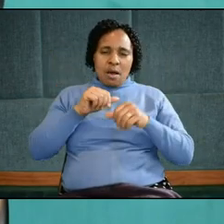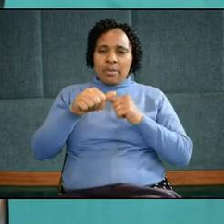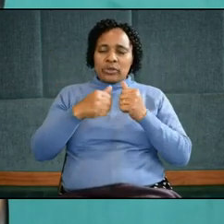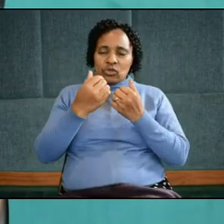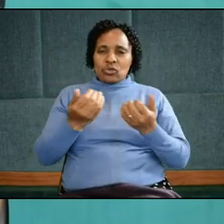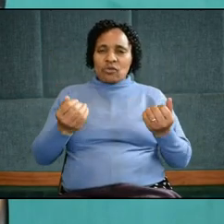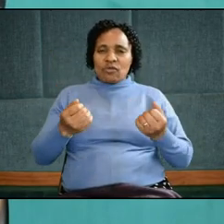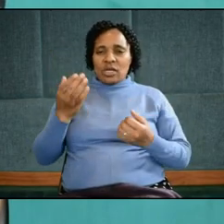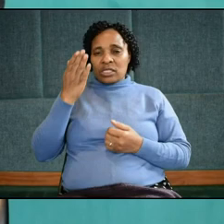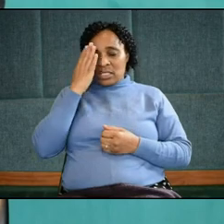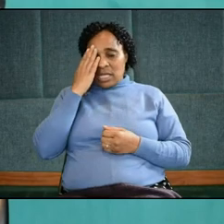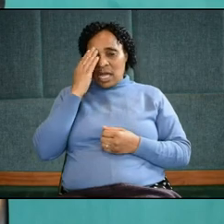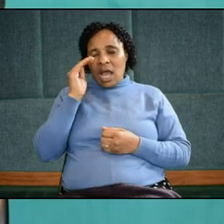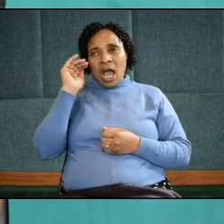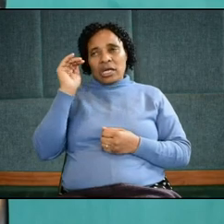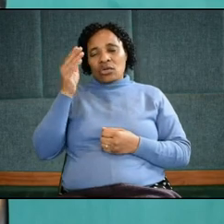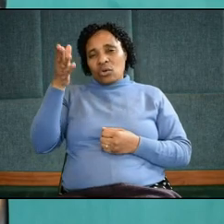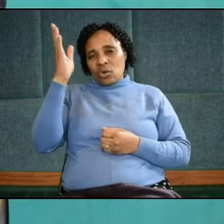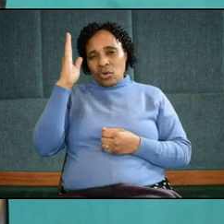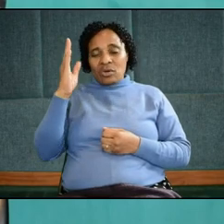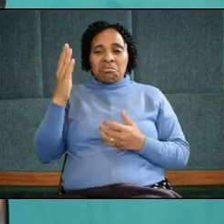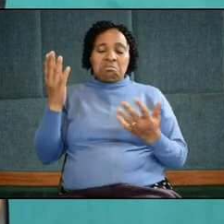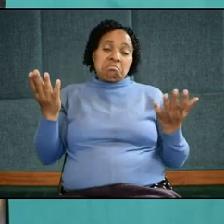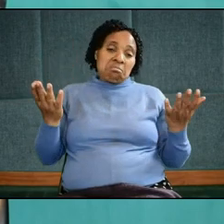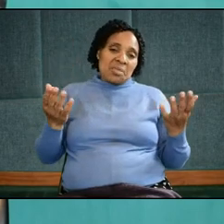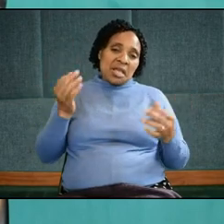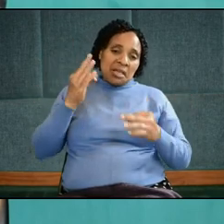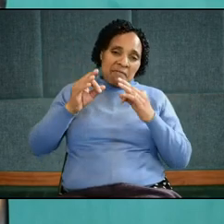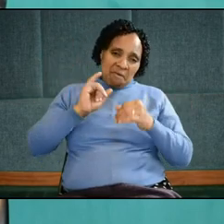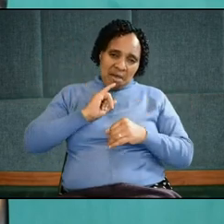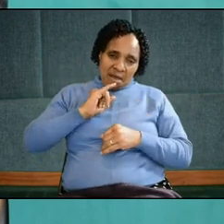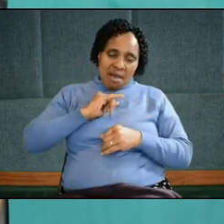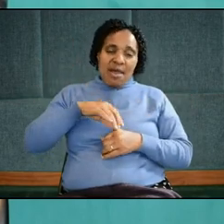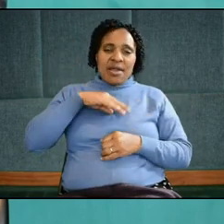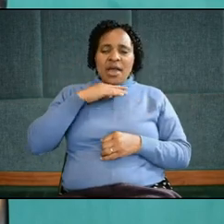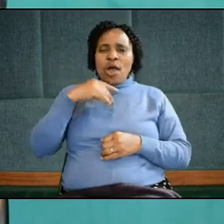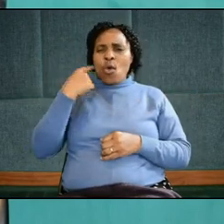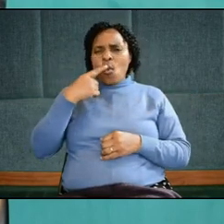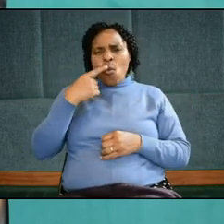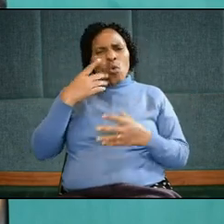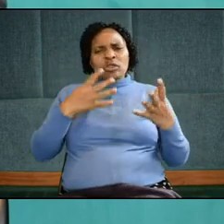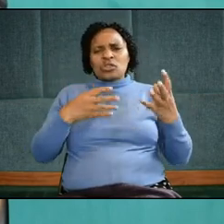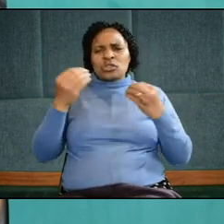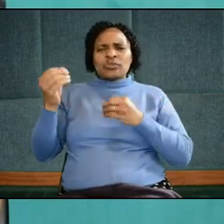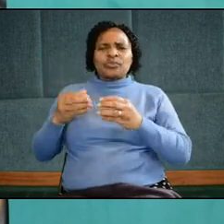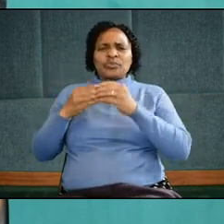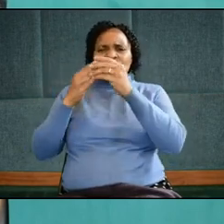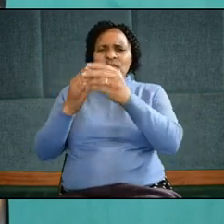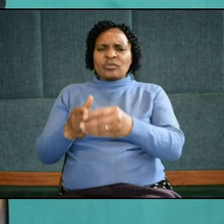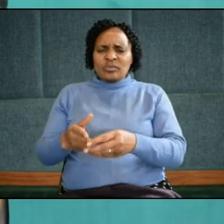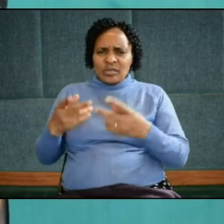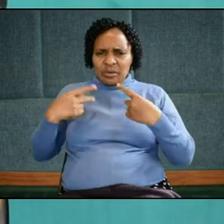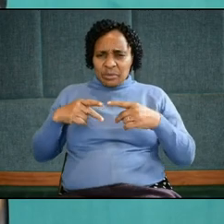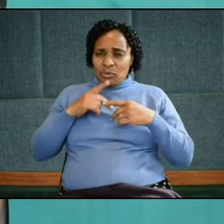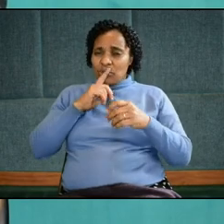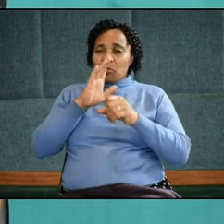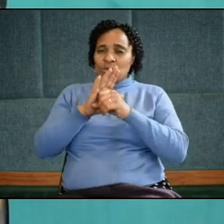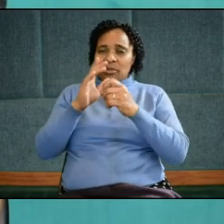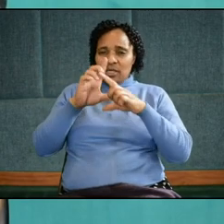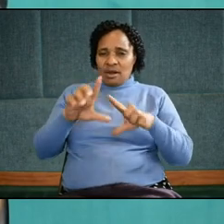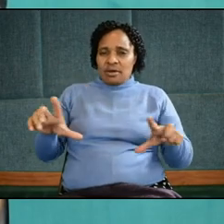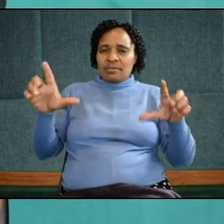Israel. So he asked God, God, if I die, who is going to lead these people into the promised